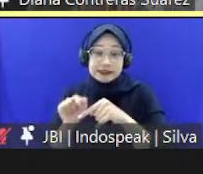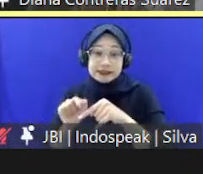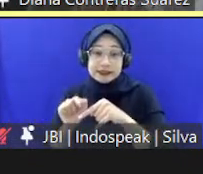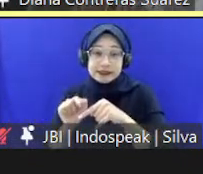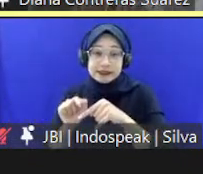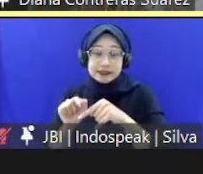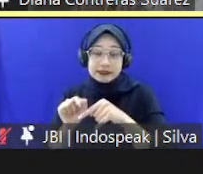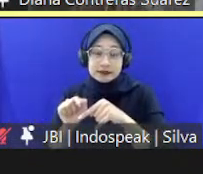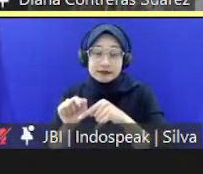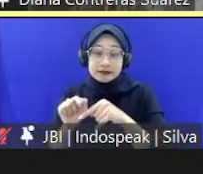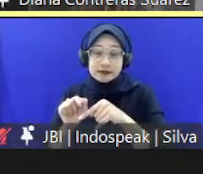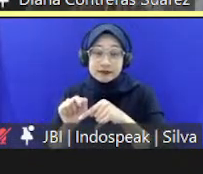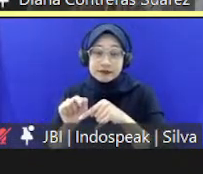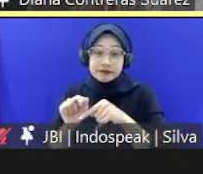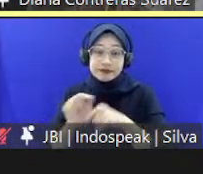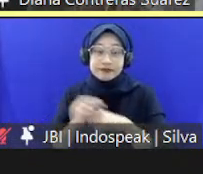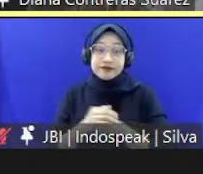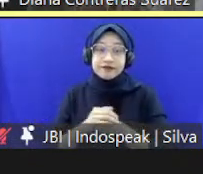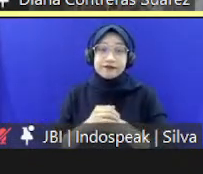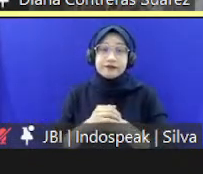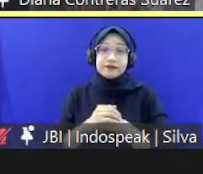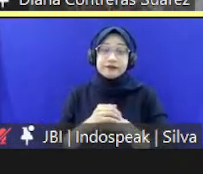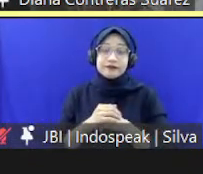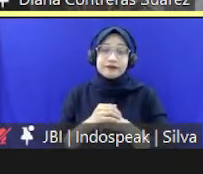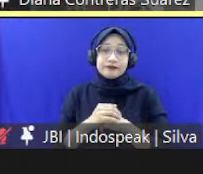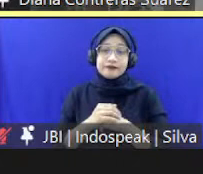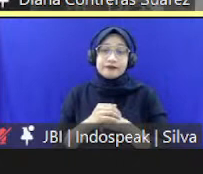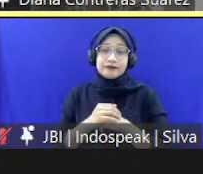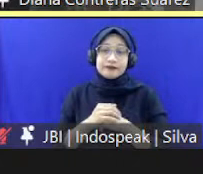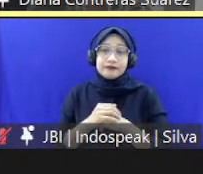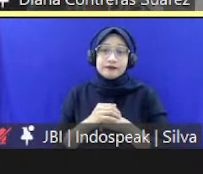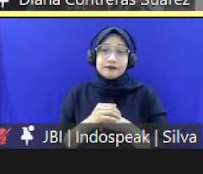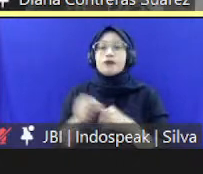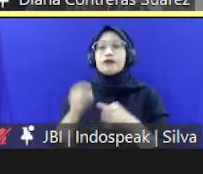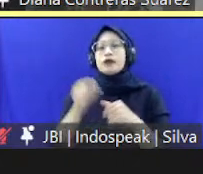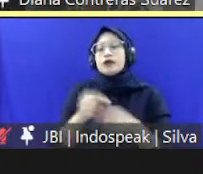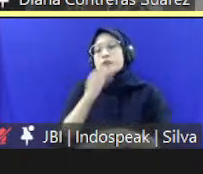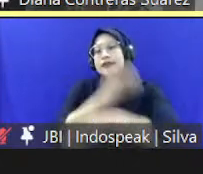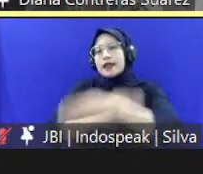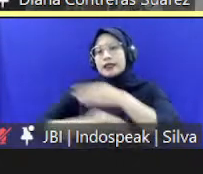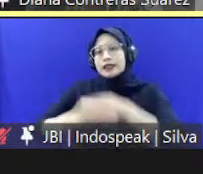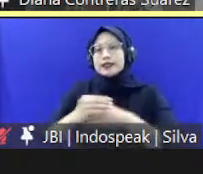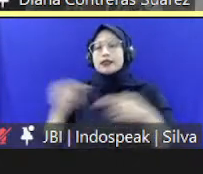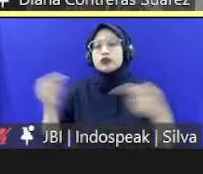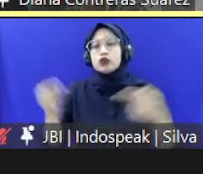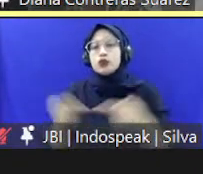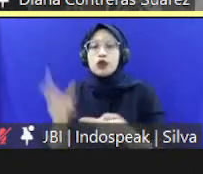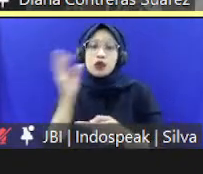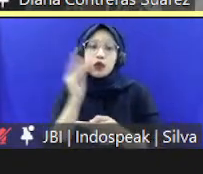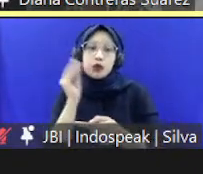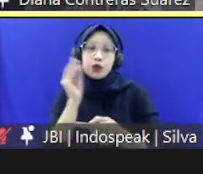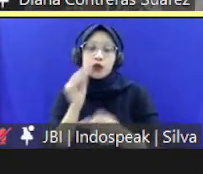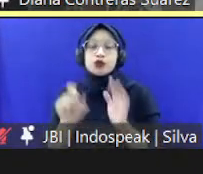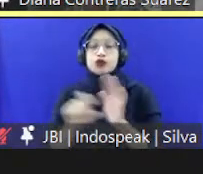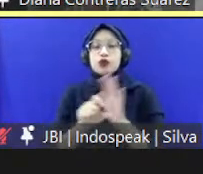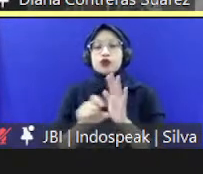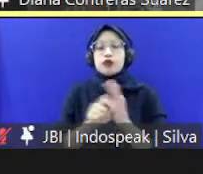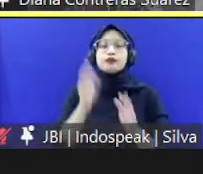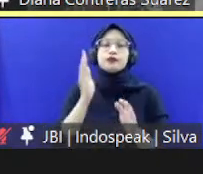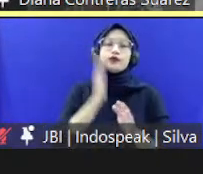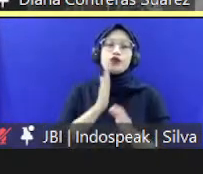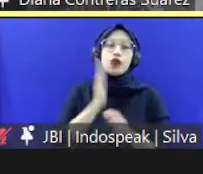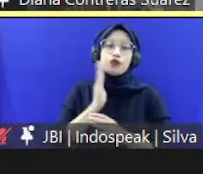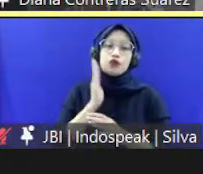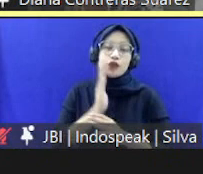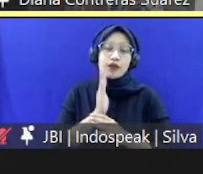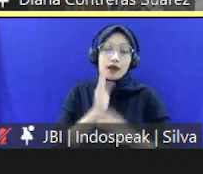the prevalence of disability over the age cohorts. And what we see is that, for example, for the younger